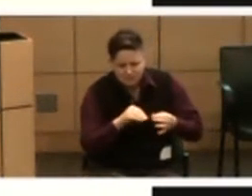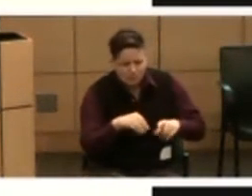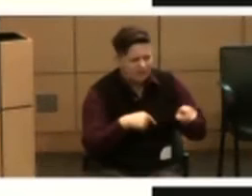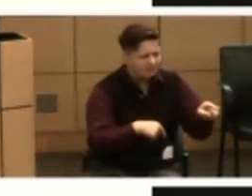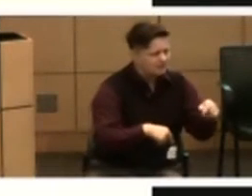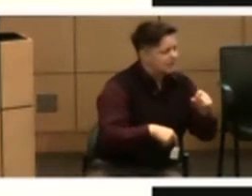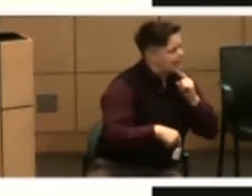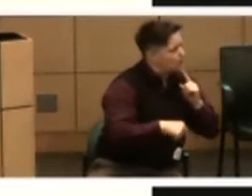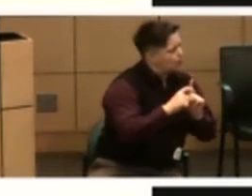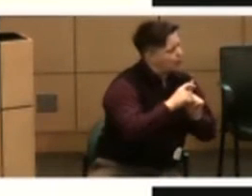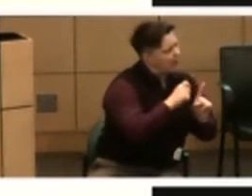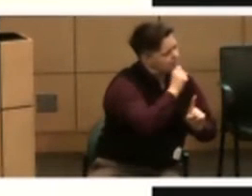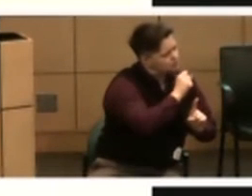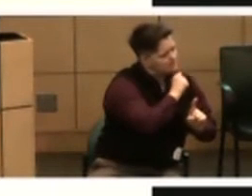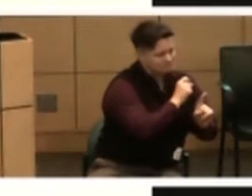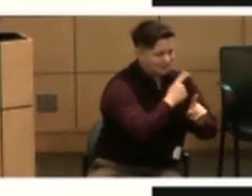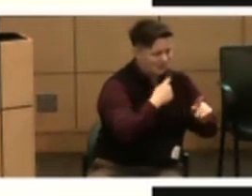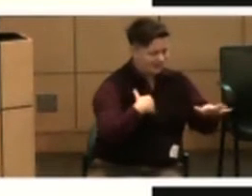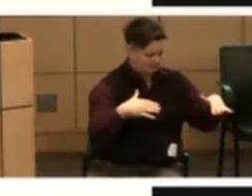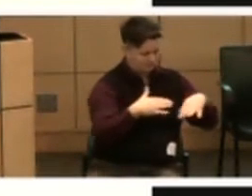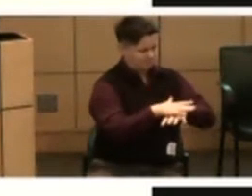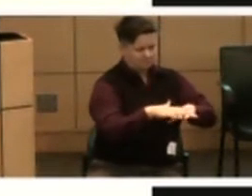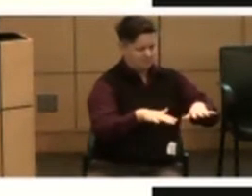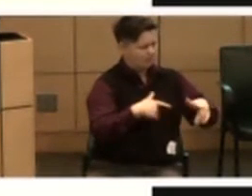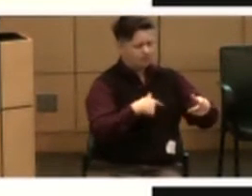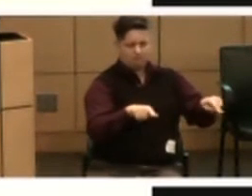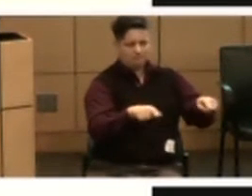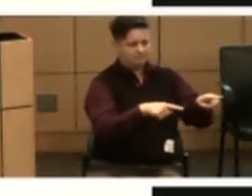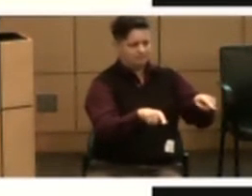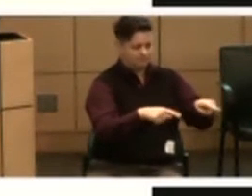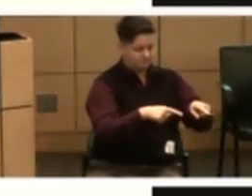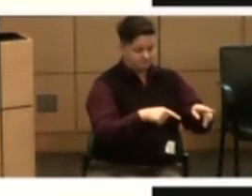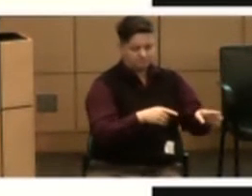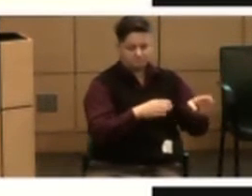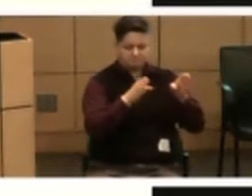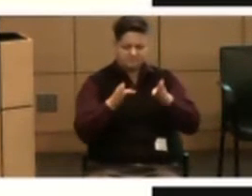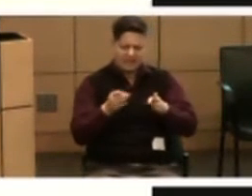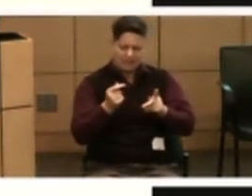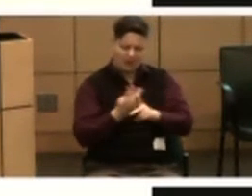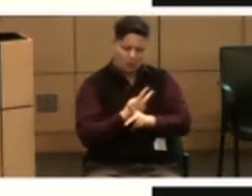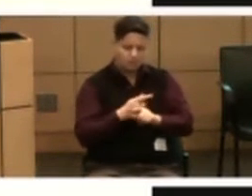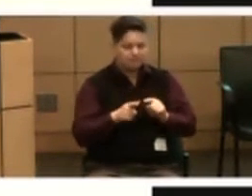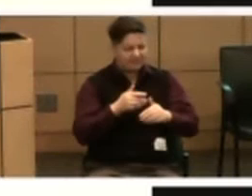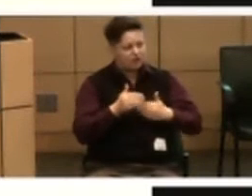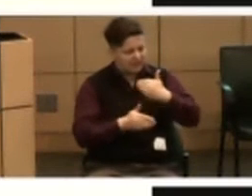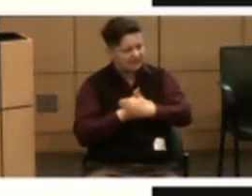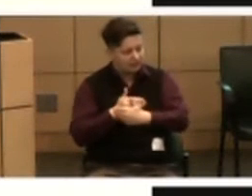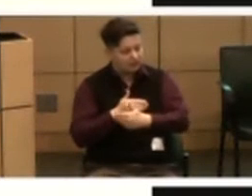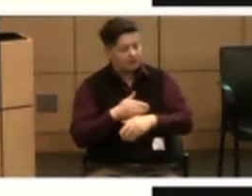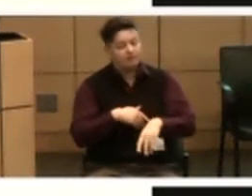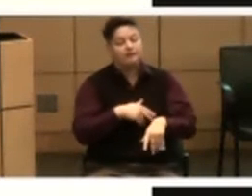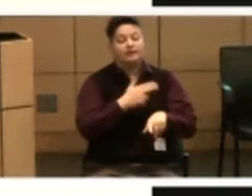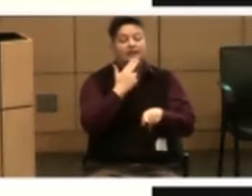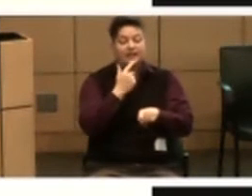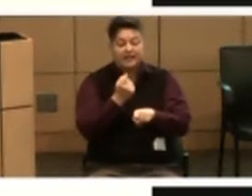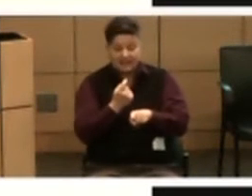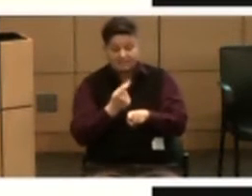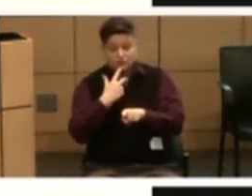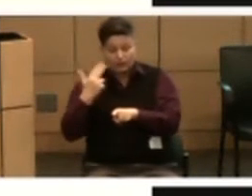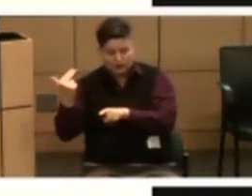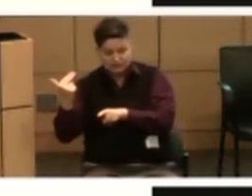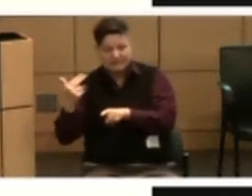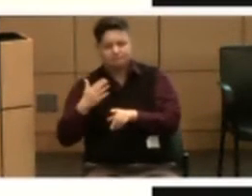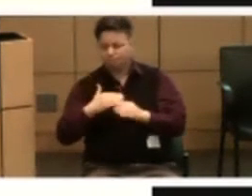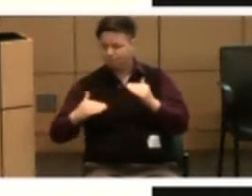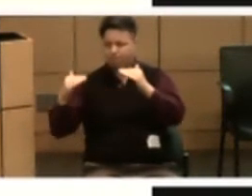bars compared to adults, this is the difference here. There may be a little bit worse, but they're getting there, and certainly by 11 to 13-year-olds are performing as